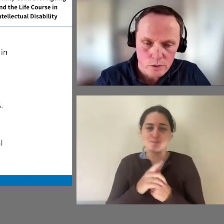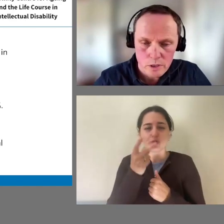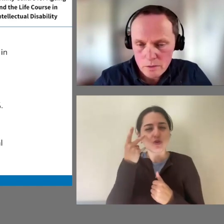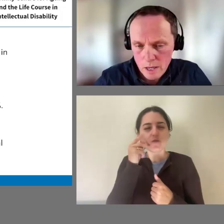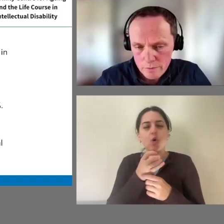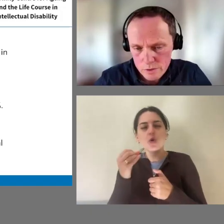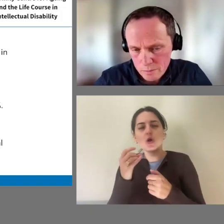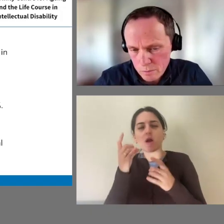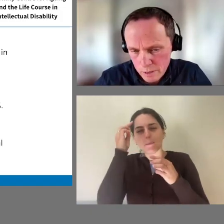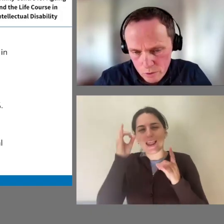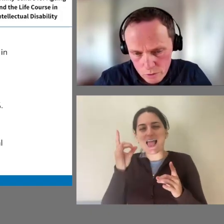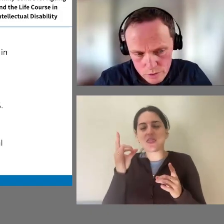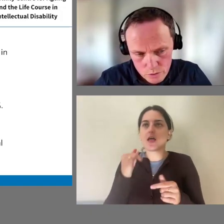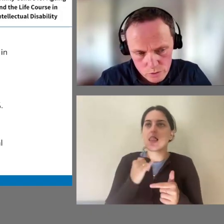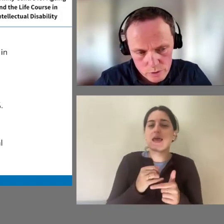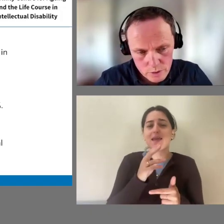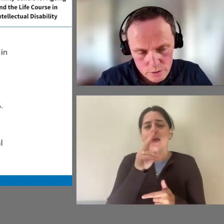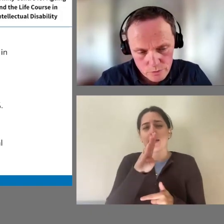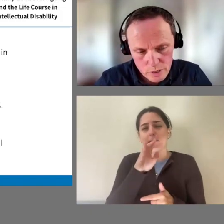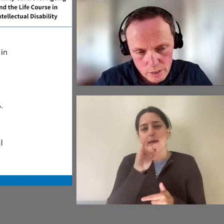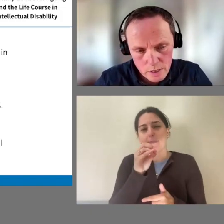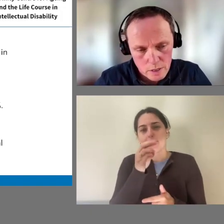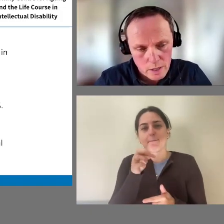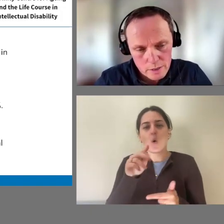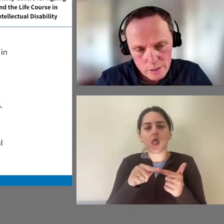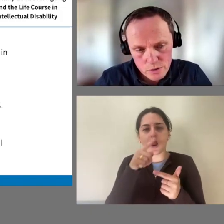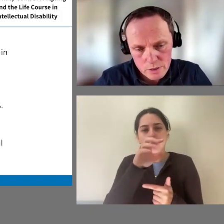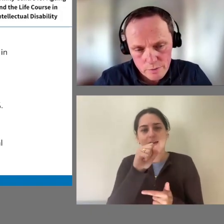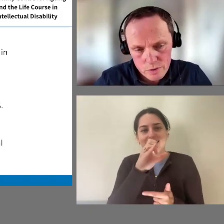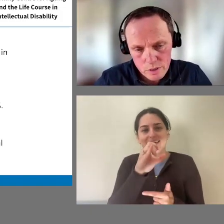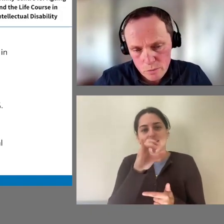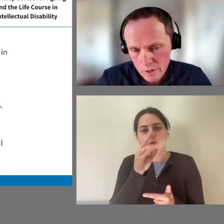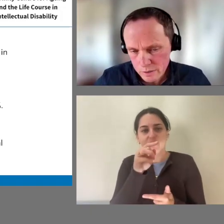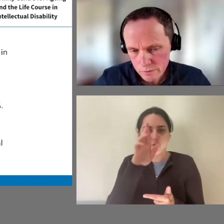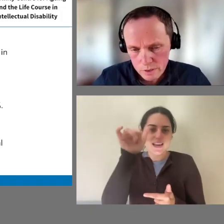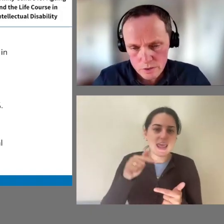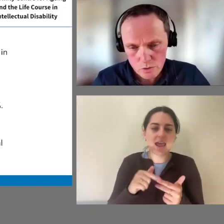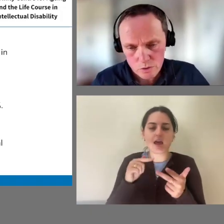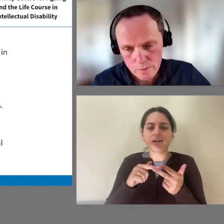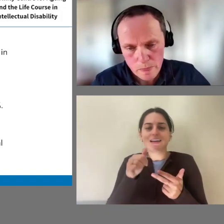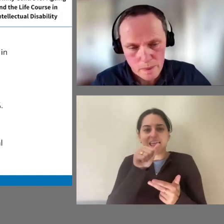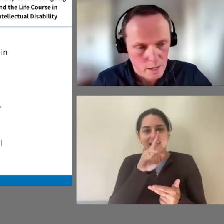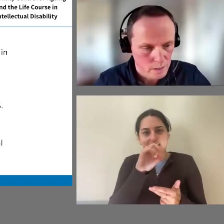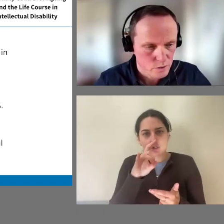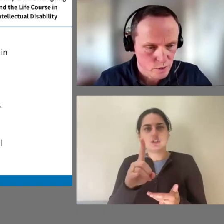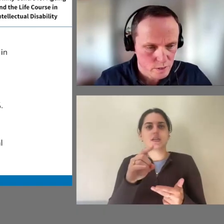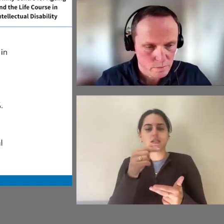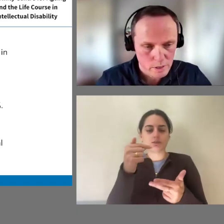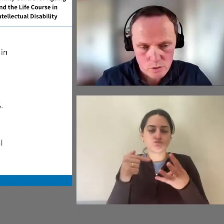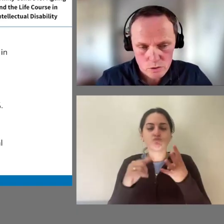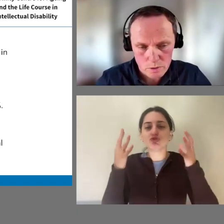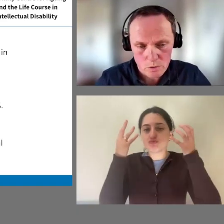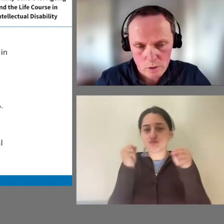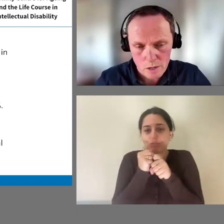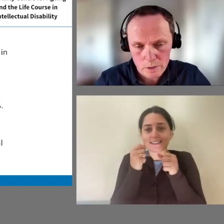conditions, including, for example, bipolar disorder, schizophrenia, attention deficit hyperactivity disorder, and stress